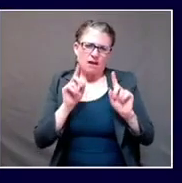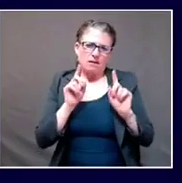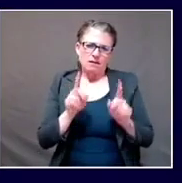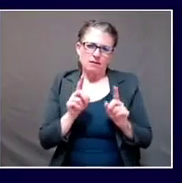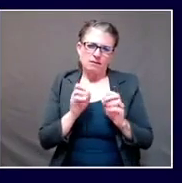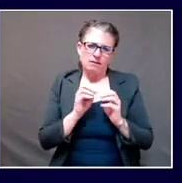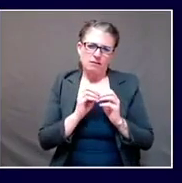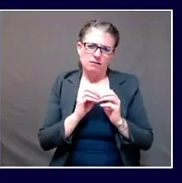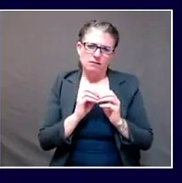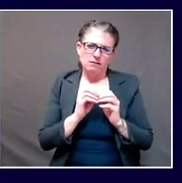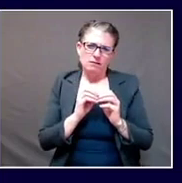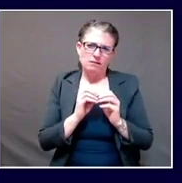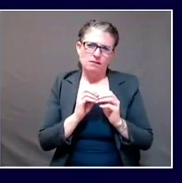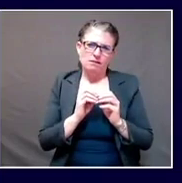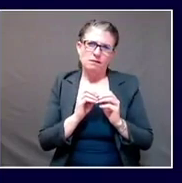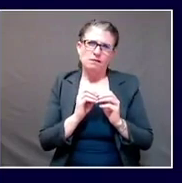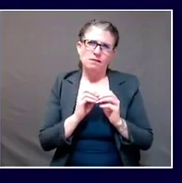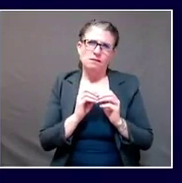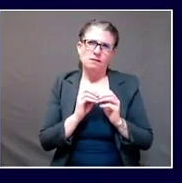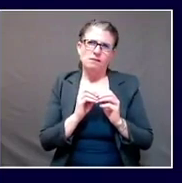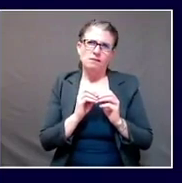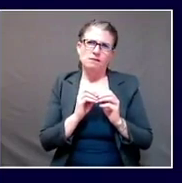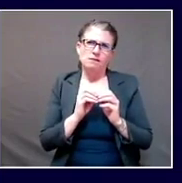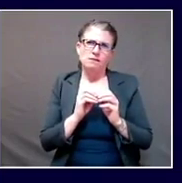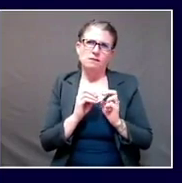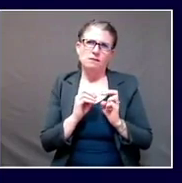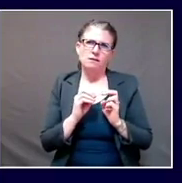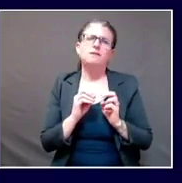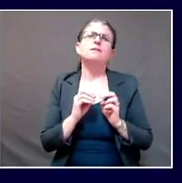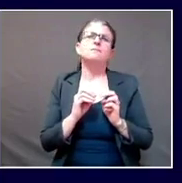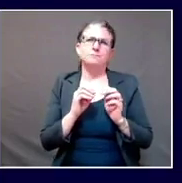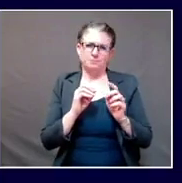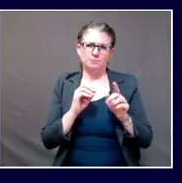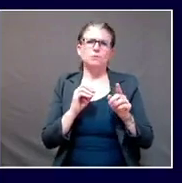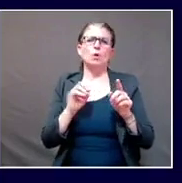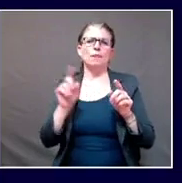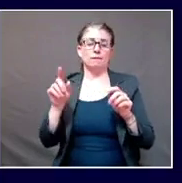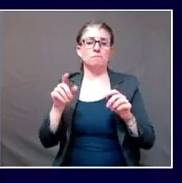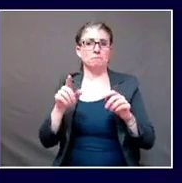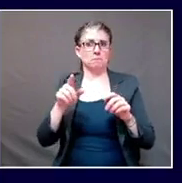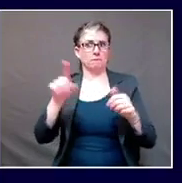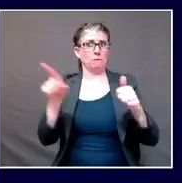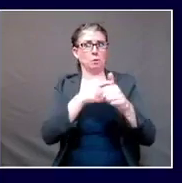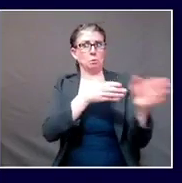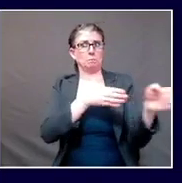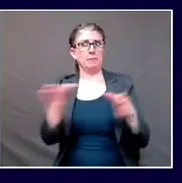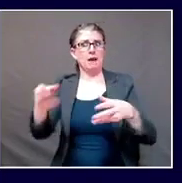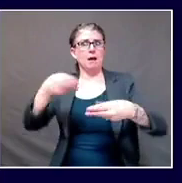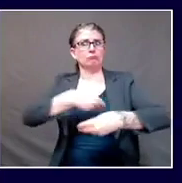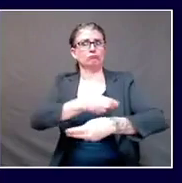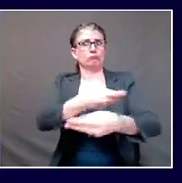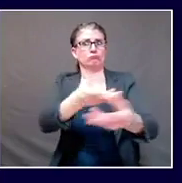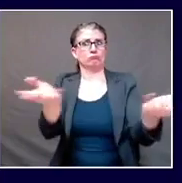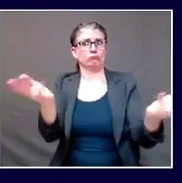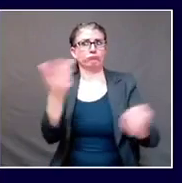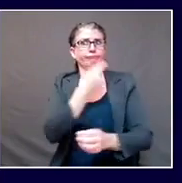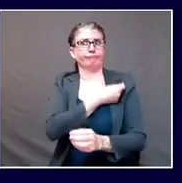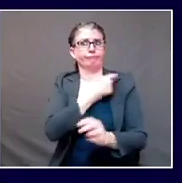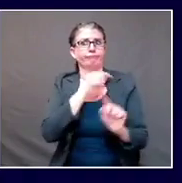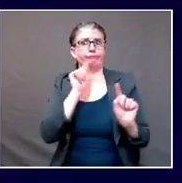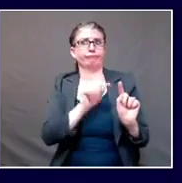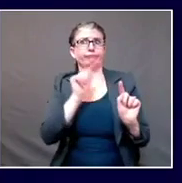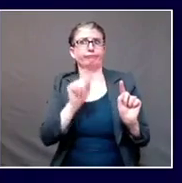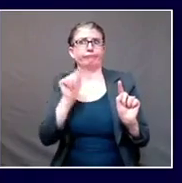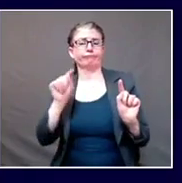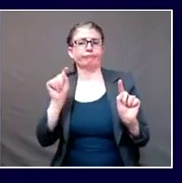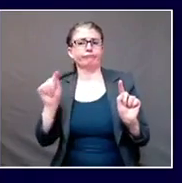plan had an assessment, I think, of how many high risk for exposure frontline medical workers are at